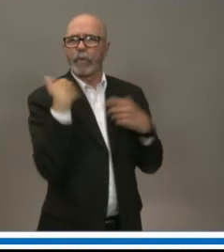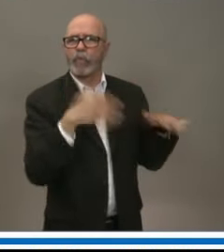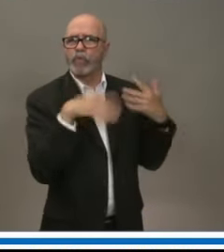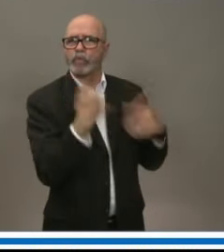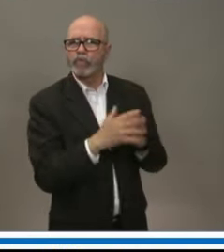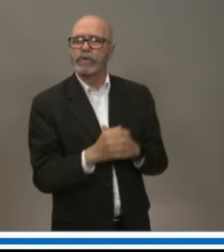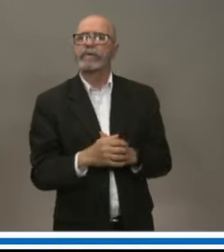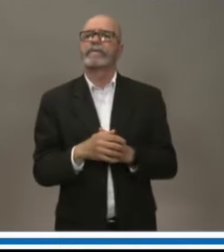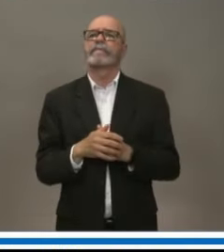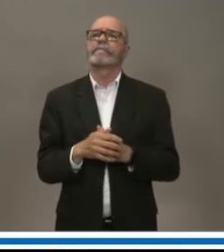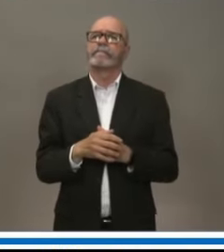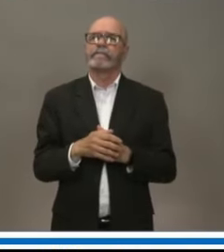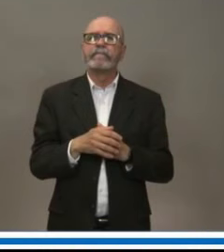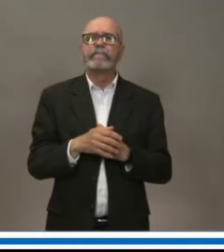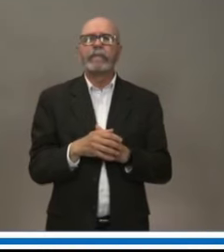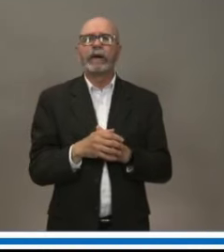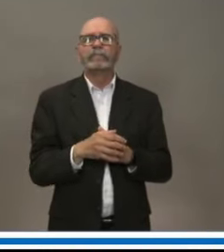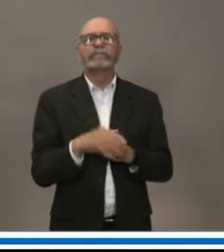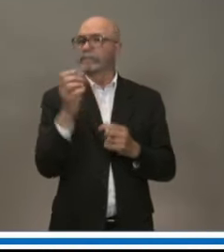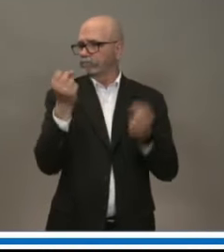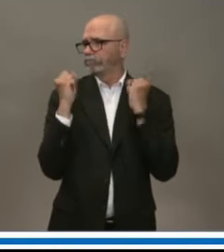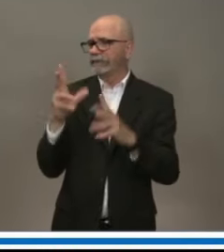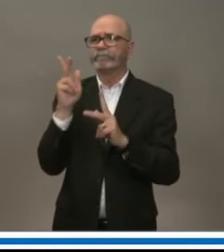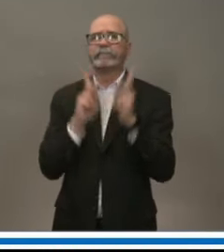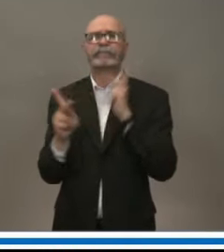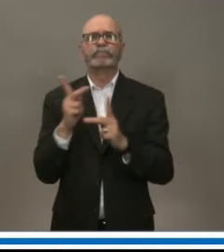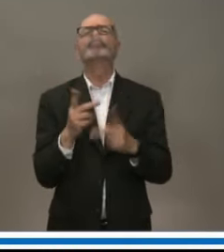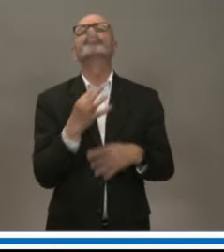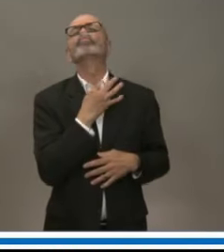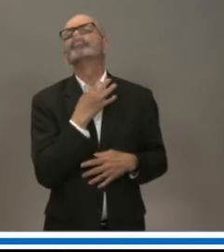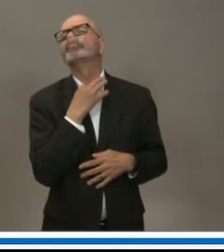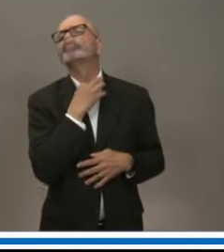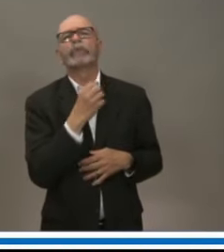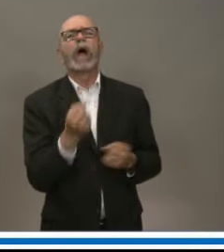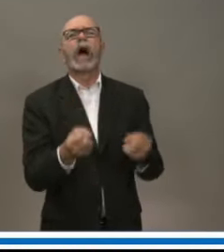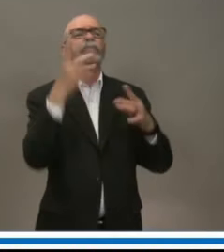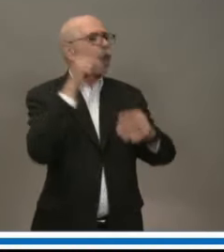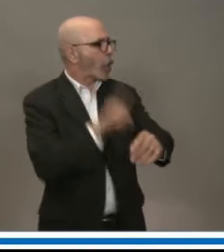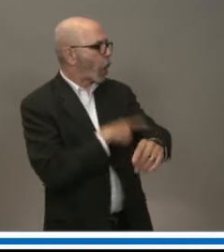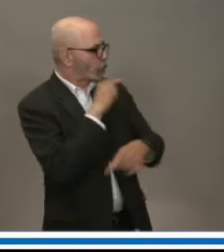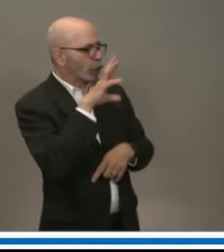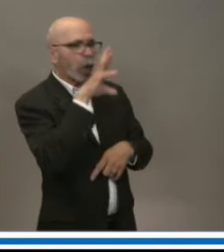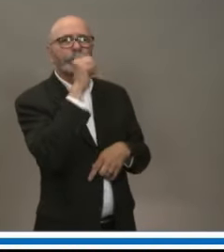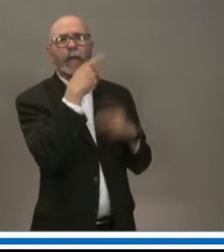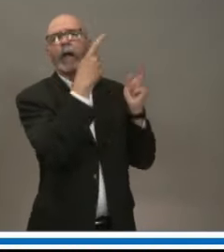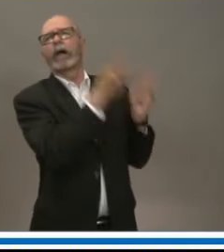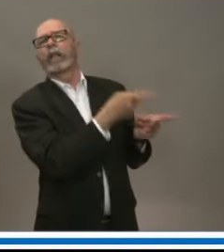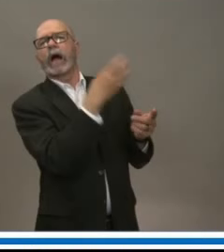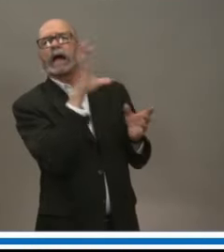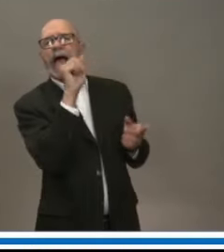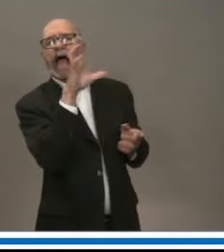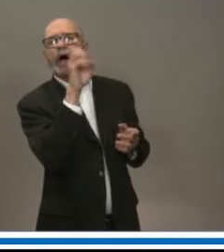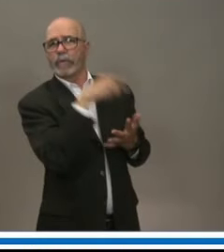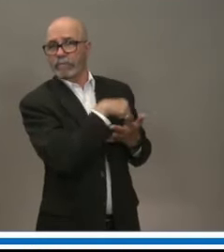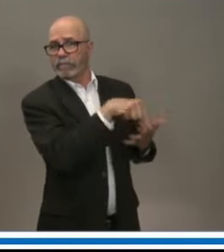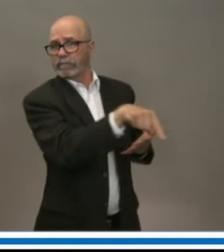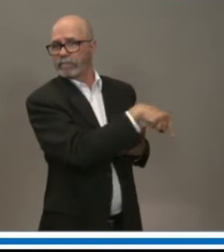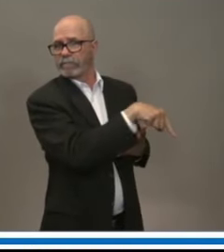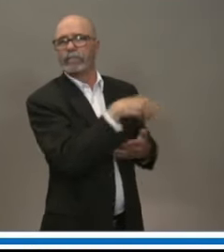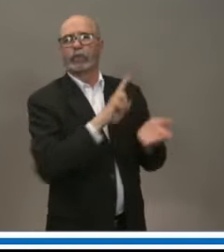the numbers related to long-term care facilities around COVID-19, and it's an area